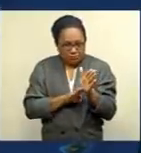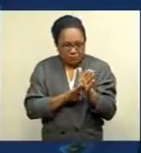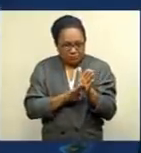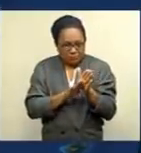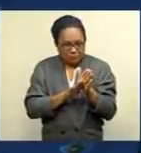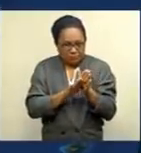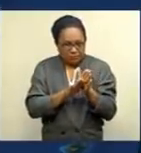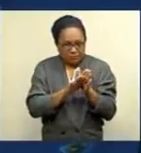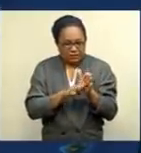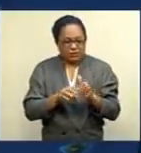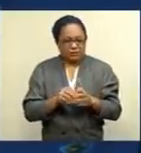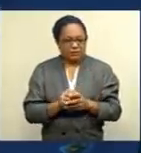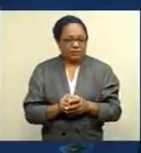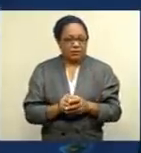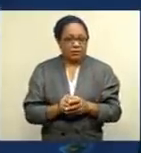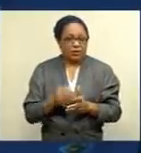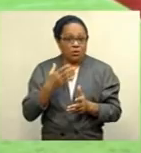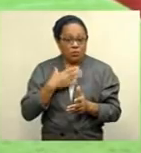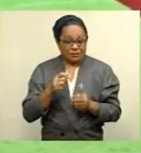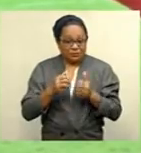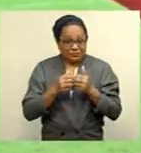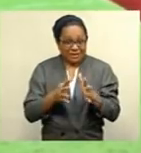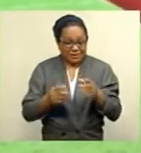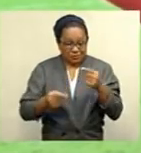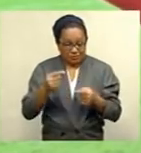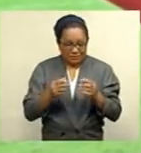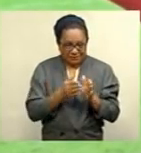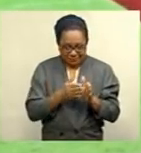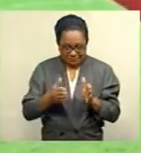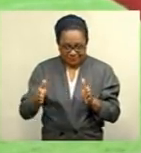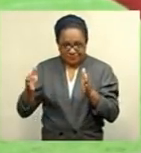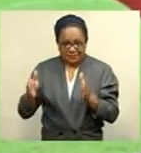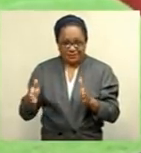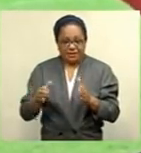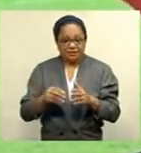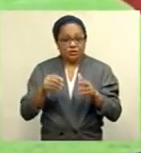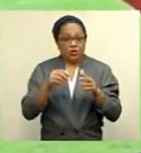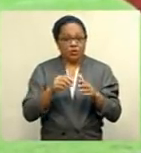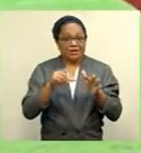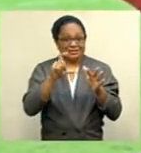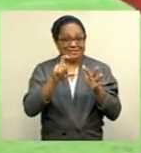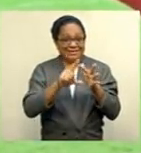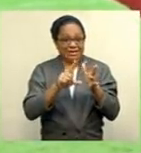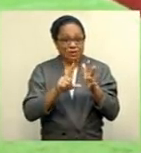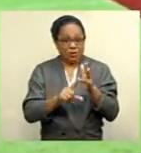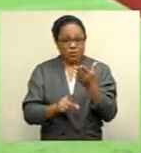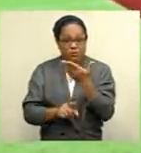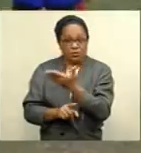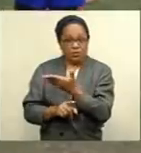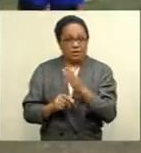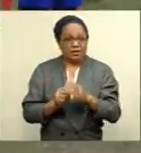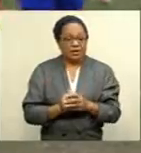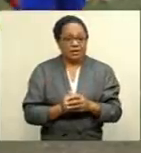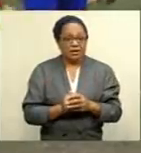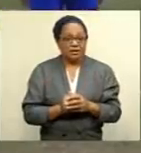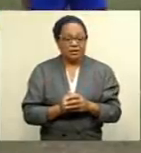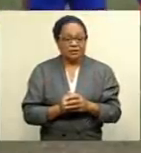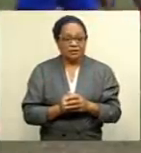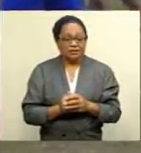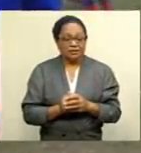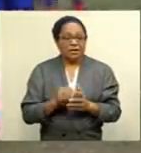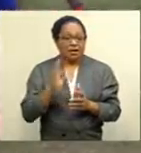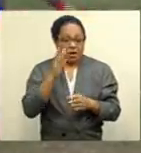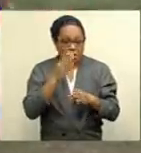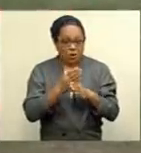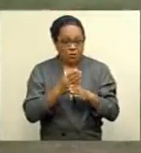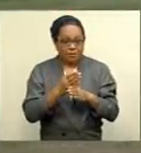Preparation has started again. FNRL Acting Chief Executive Donna Tambe says they're hoping to host a 9th